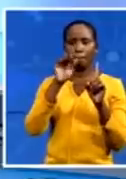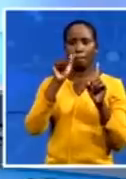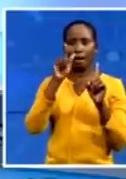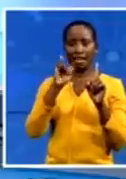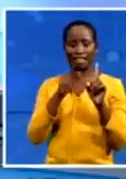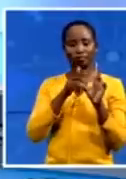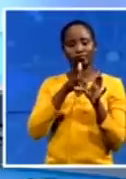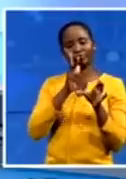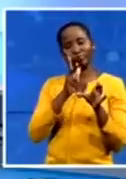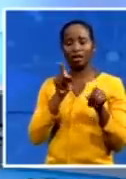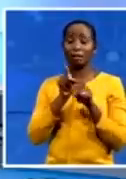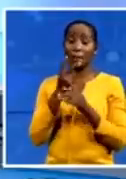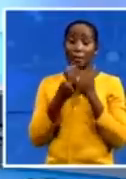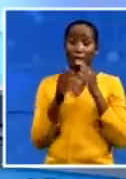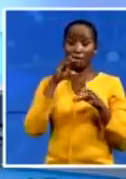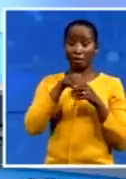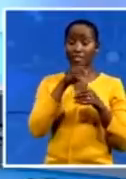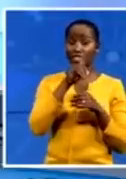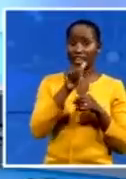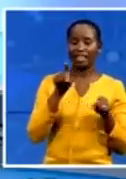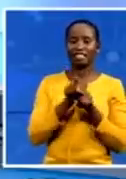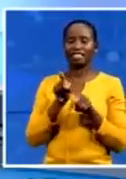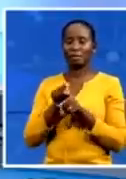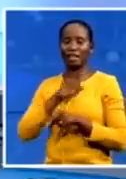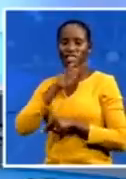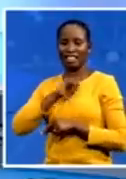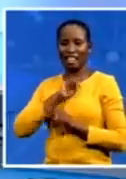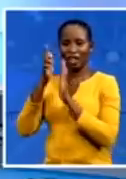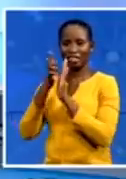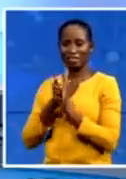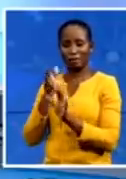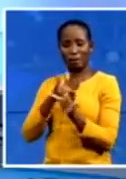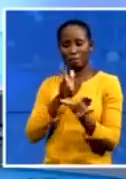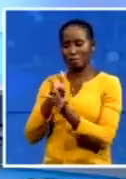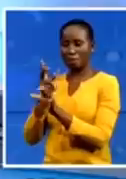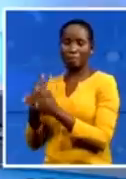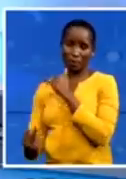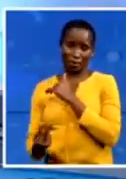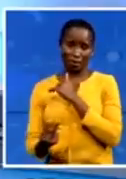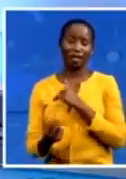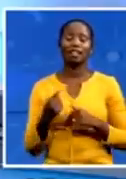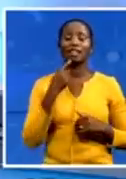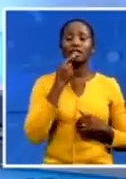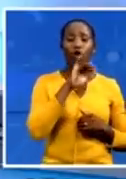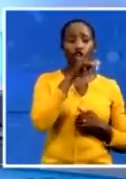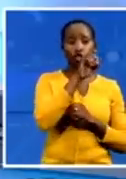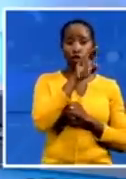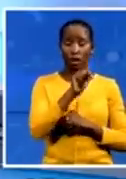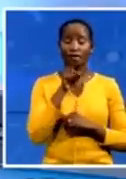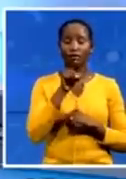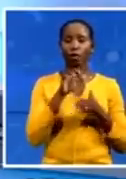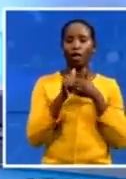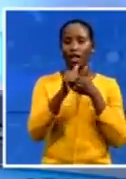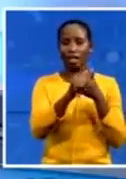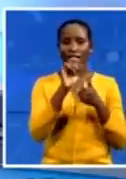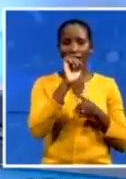of the KZN legislature. Ntuli contested DA leader John Steenhuisen for the leadership of the party. SABC News reporter